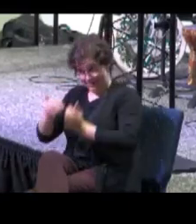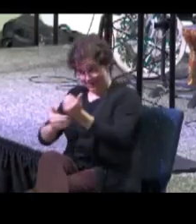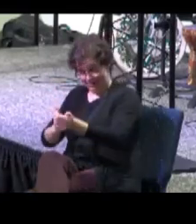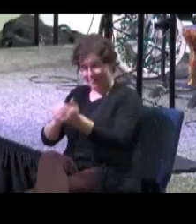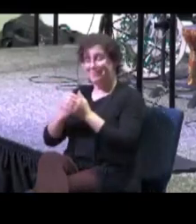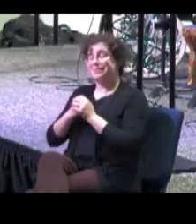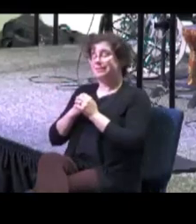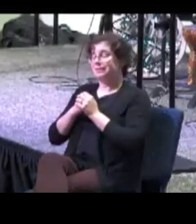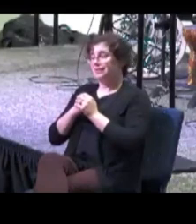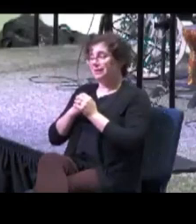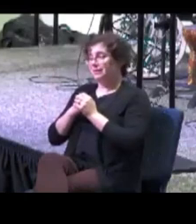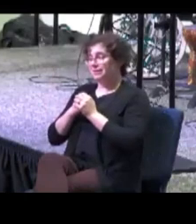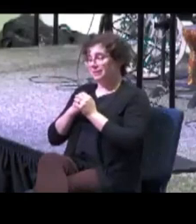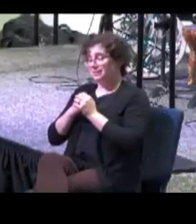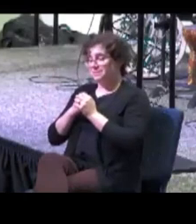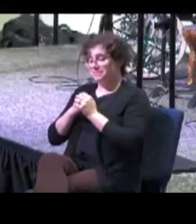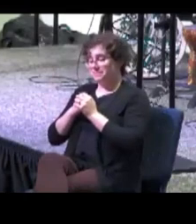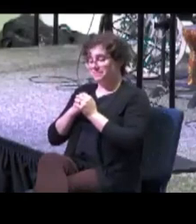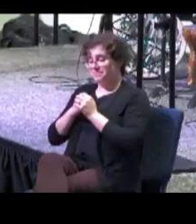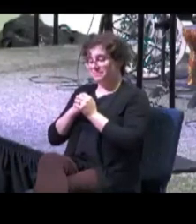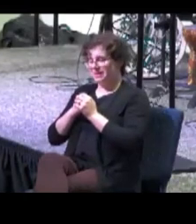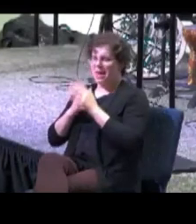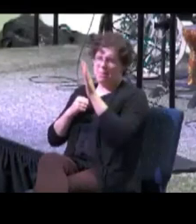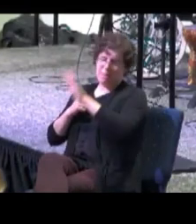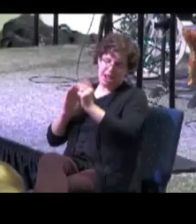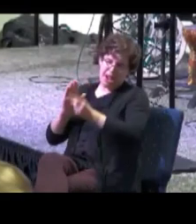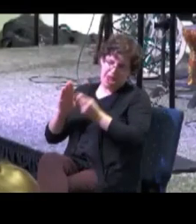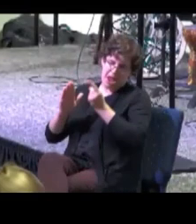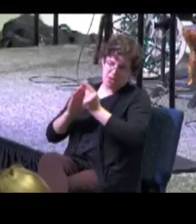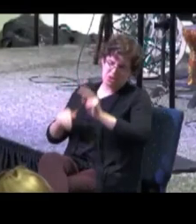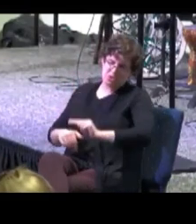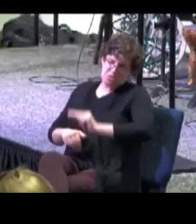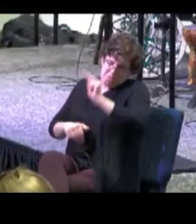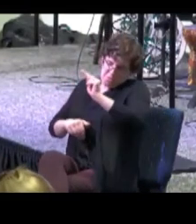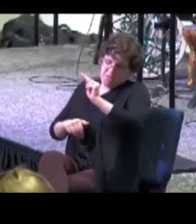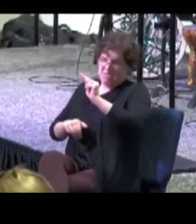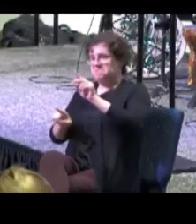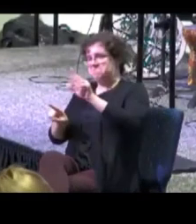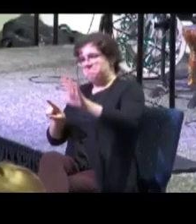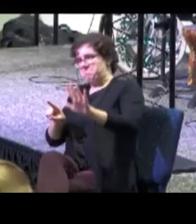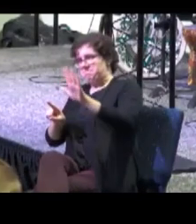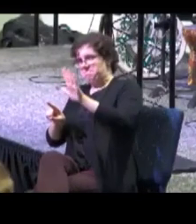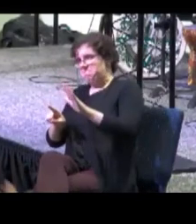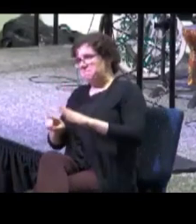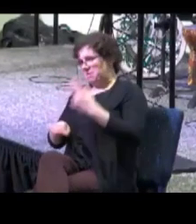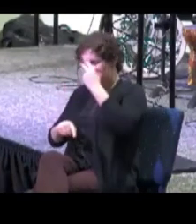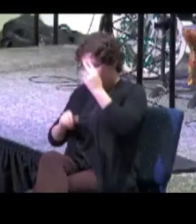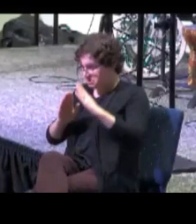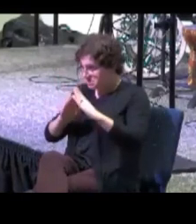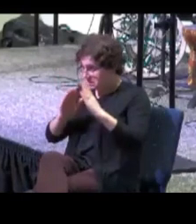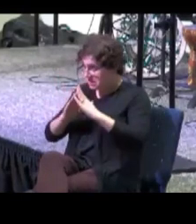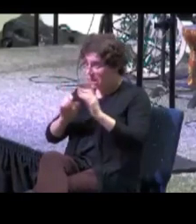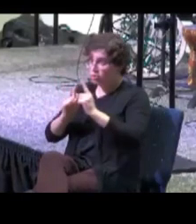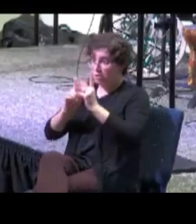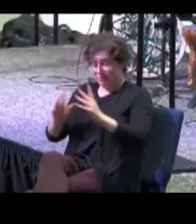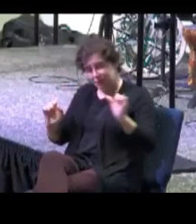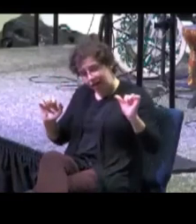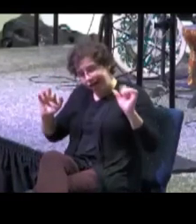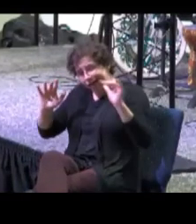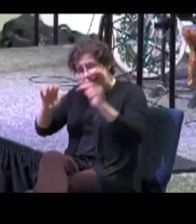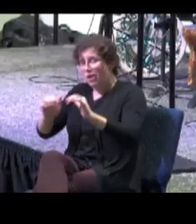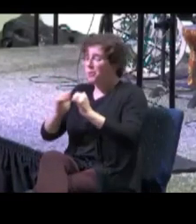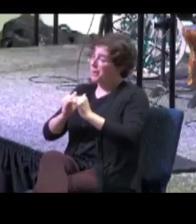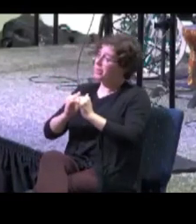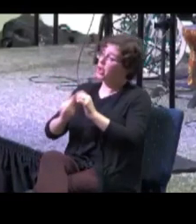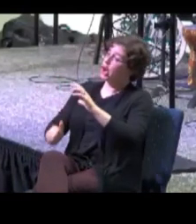and moved to Ixmiquilpan, about an hour north of Mexico City, where translators came with their